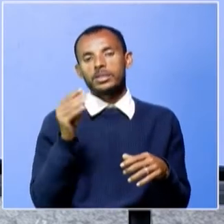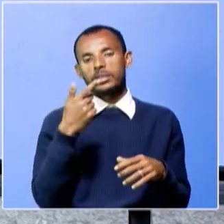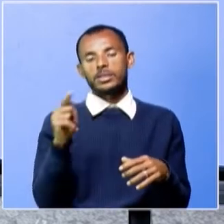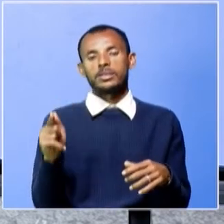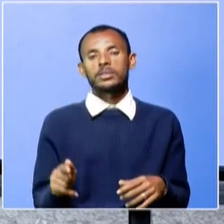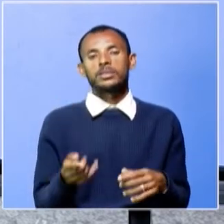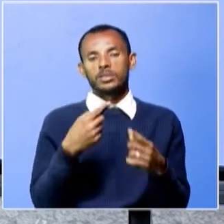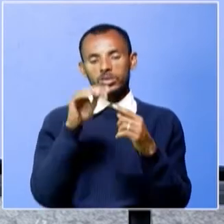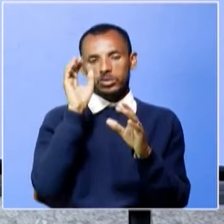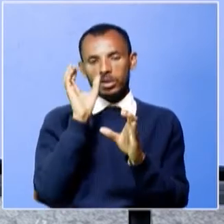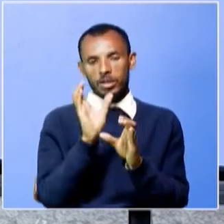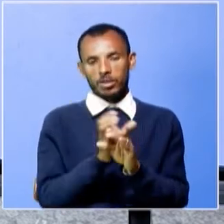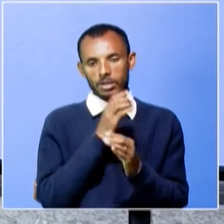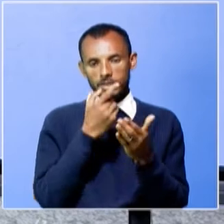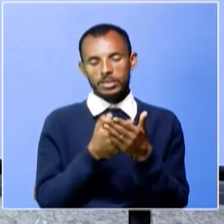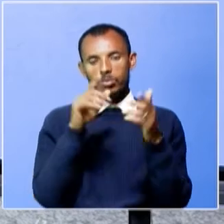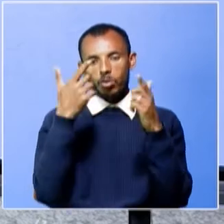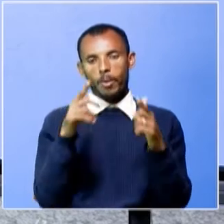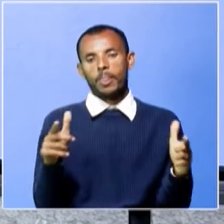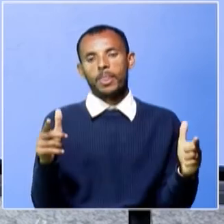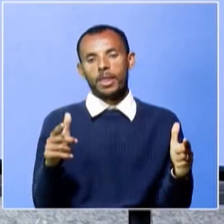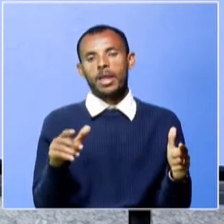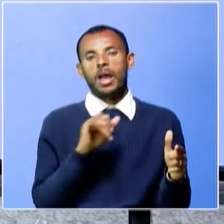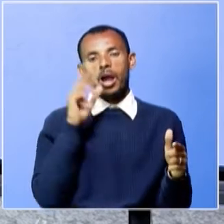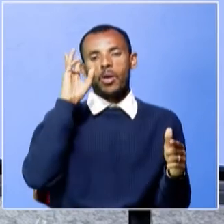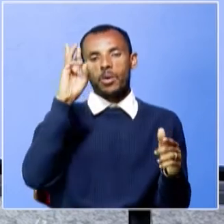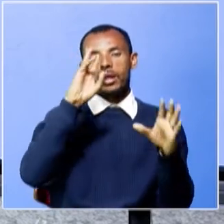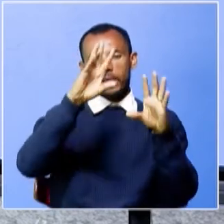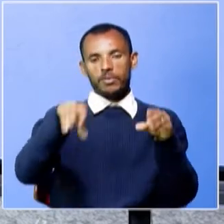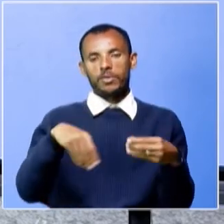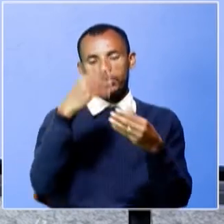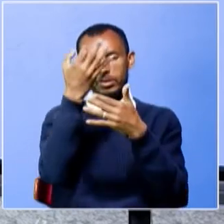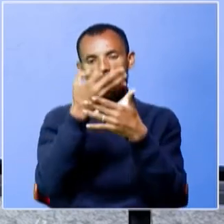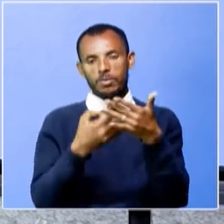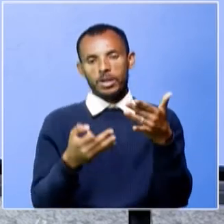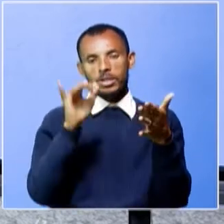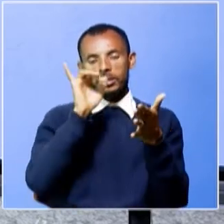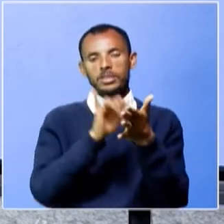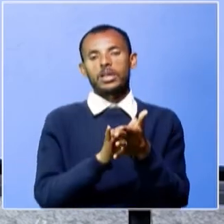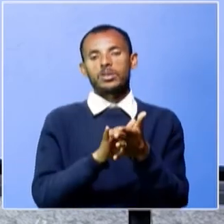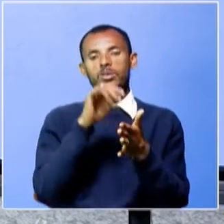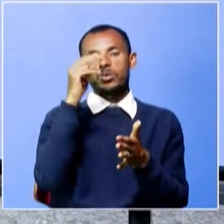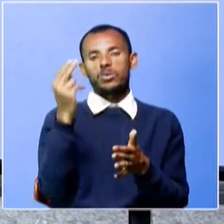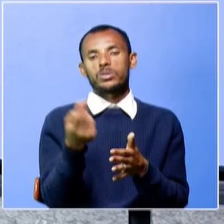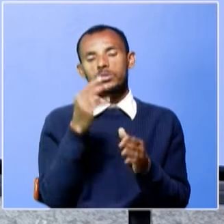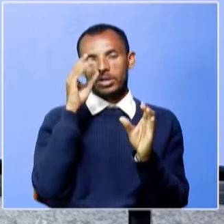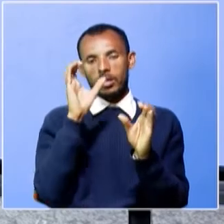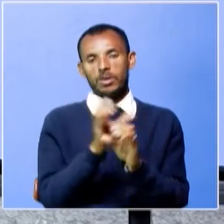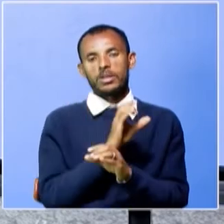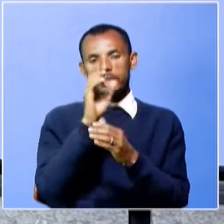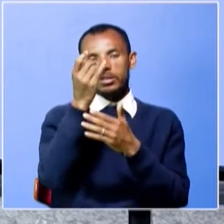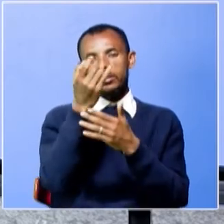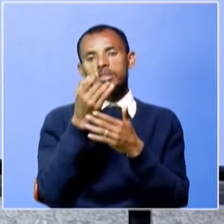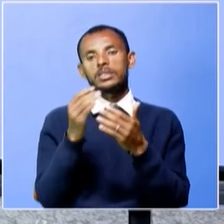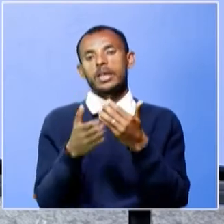so to calculate this probability, I will give you the formula that you need to apply to calculate the probability